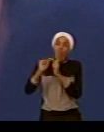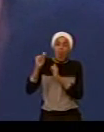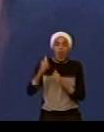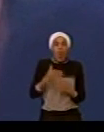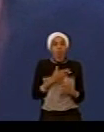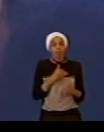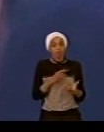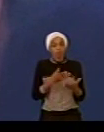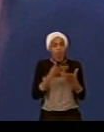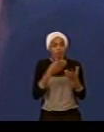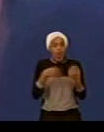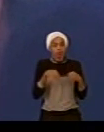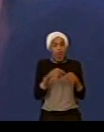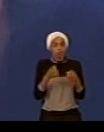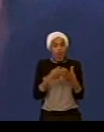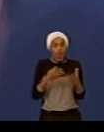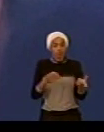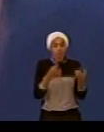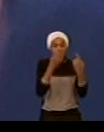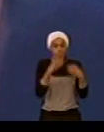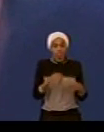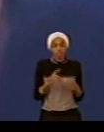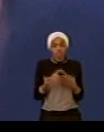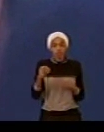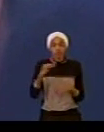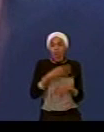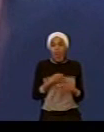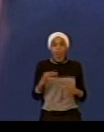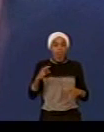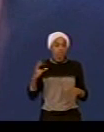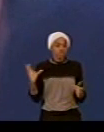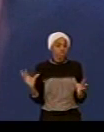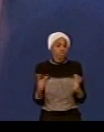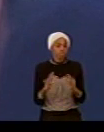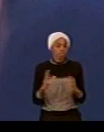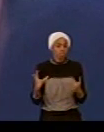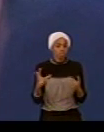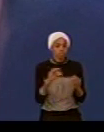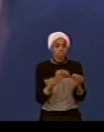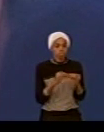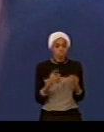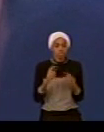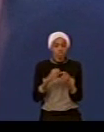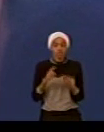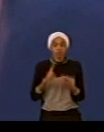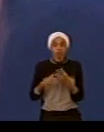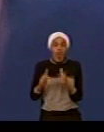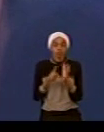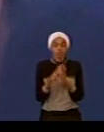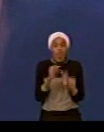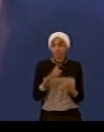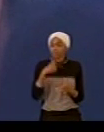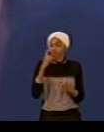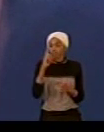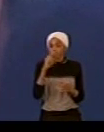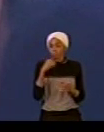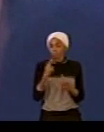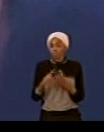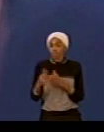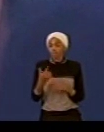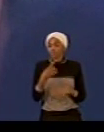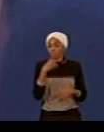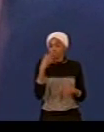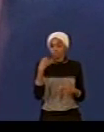he came near unto them, they conspired against him to slay him. And they said one to another,